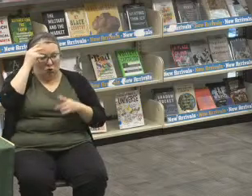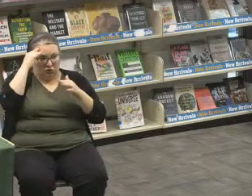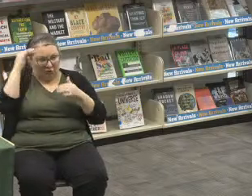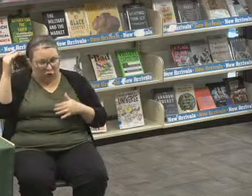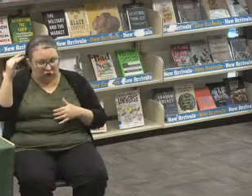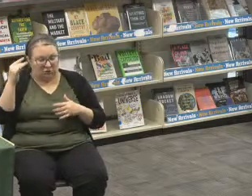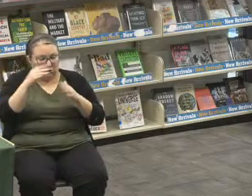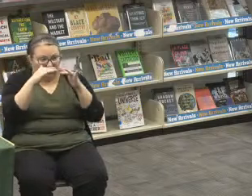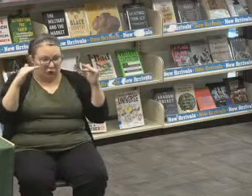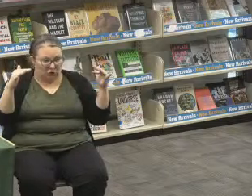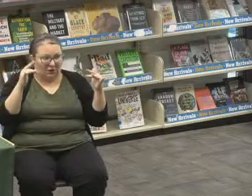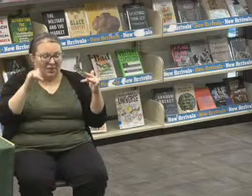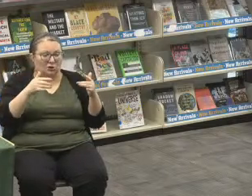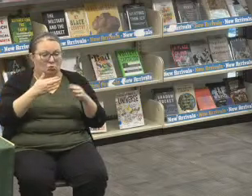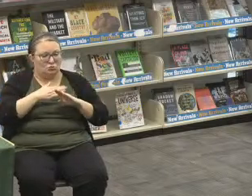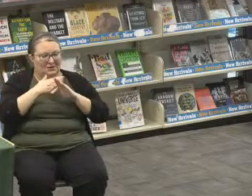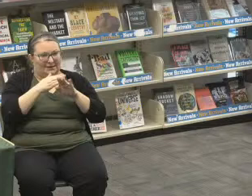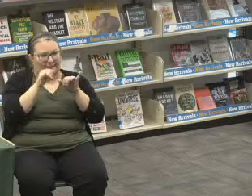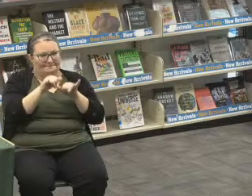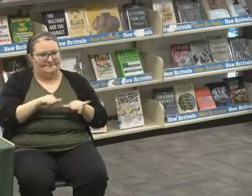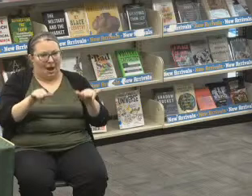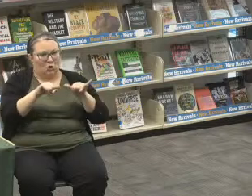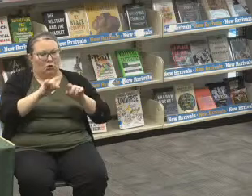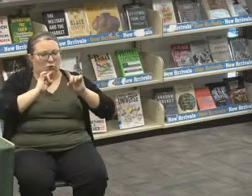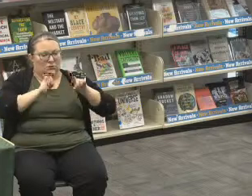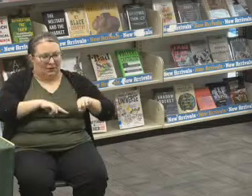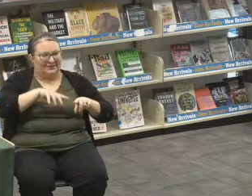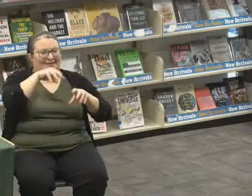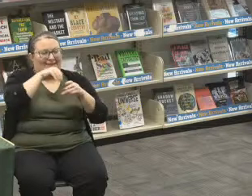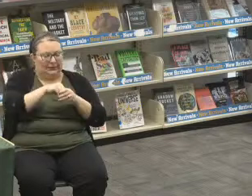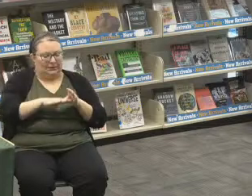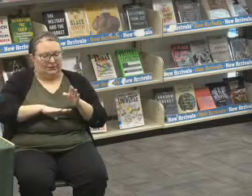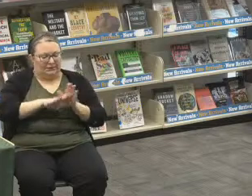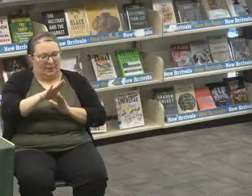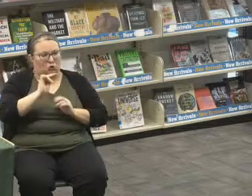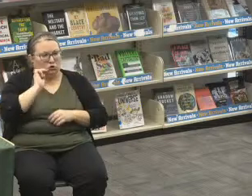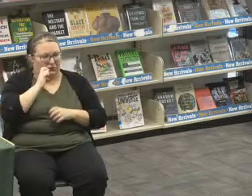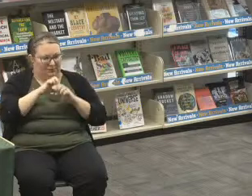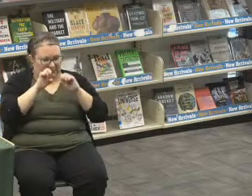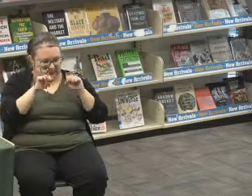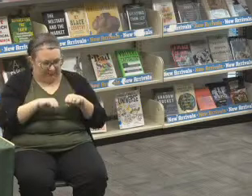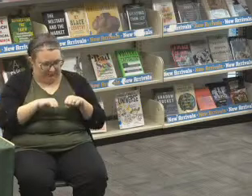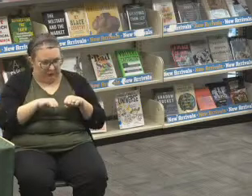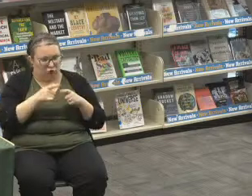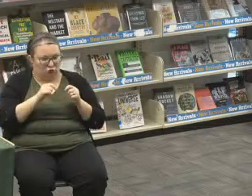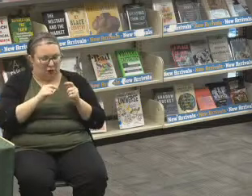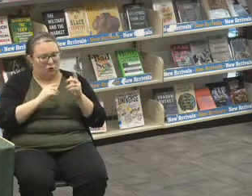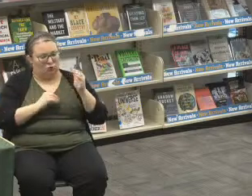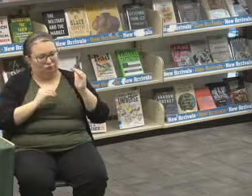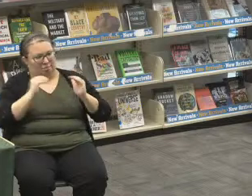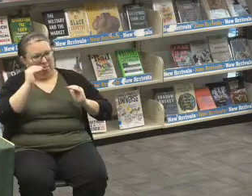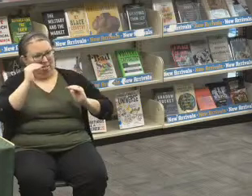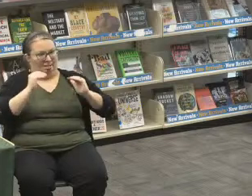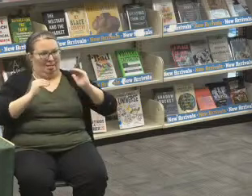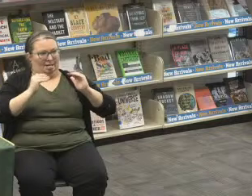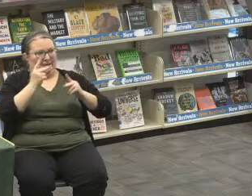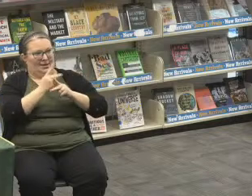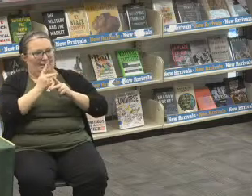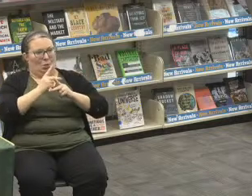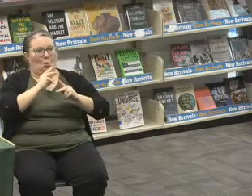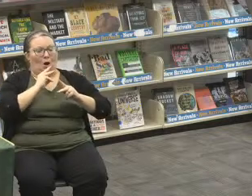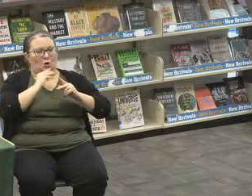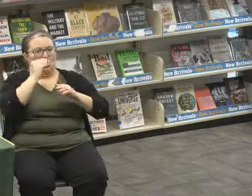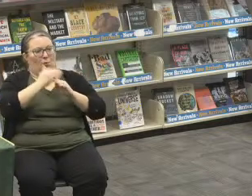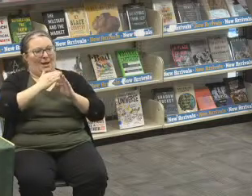like a protective pattern of response that's within like the developing nervous system to try to gain equilibrium, to try to keep that water